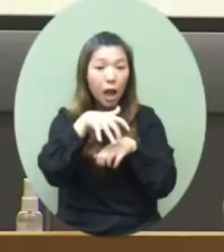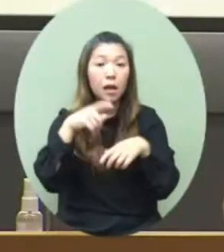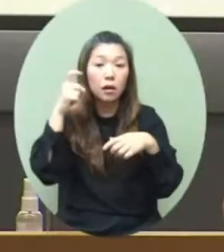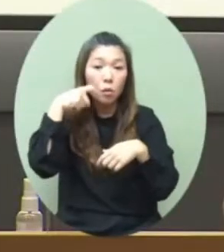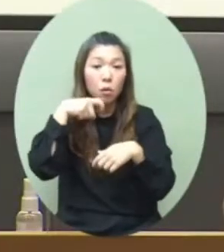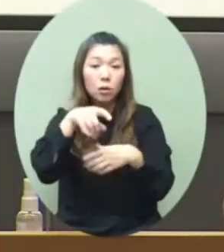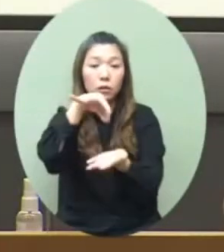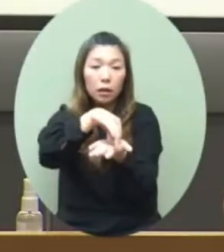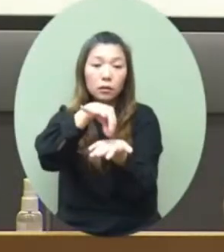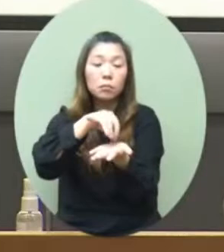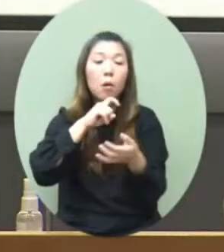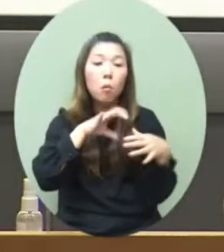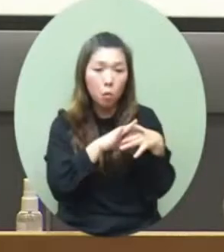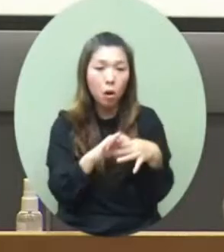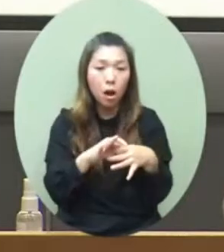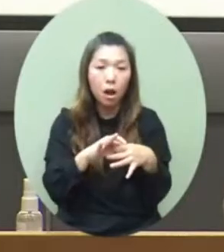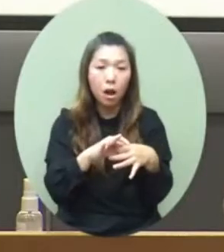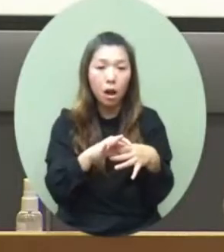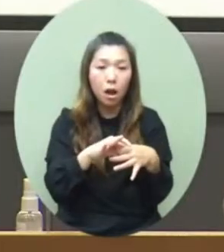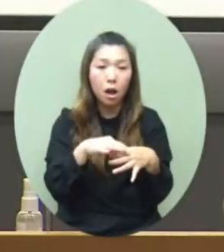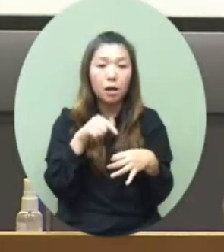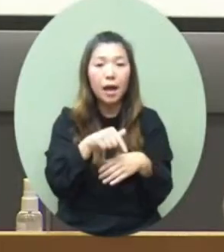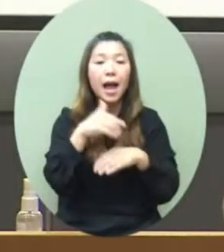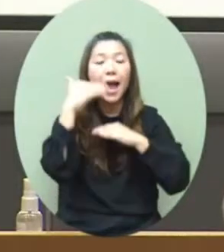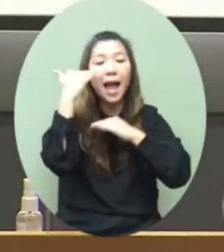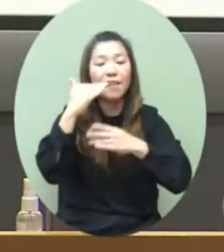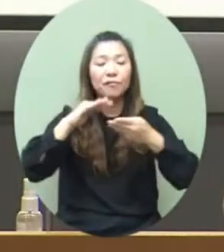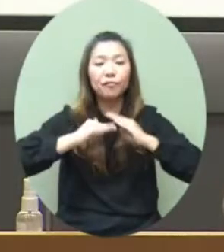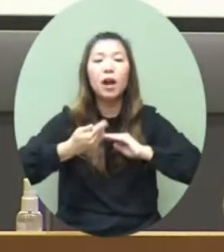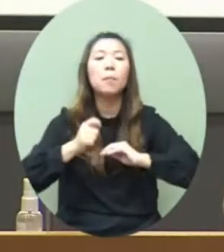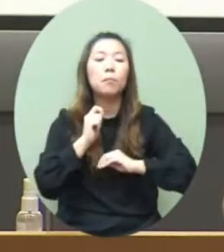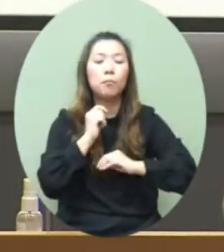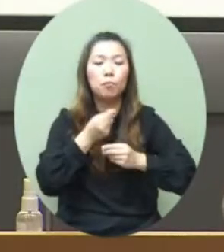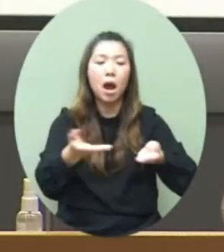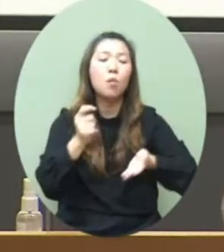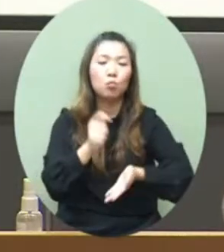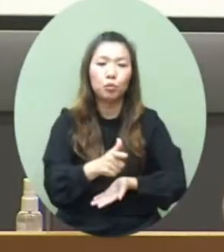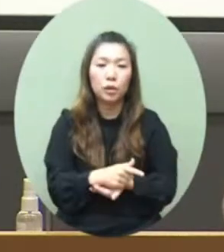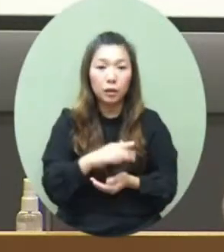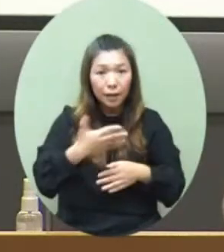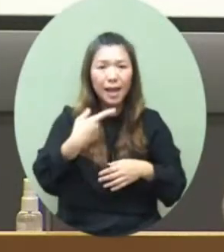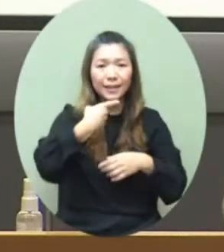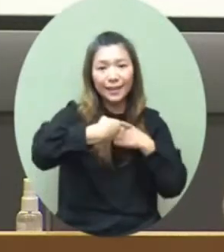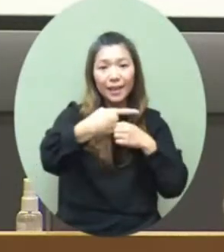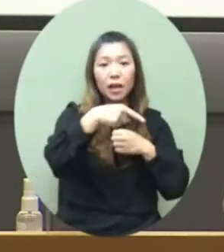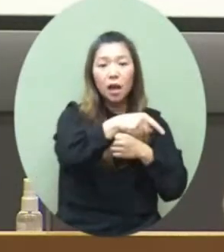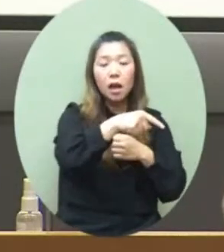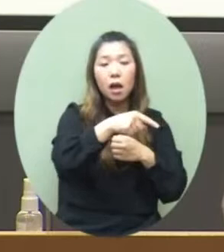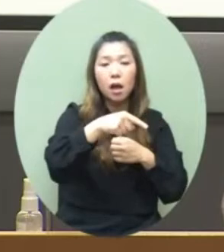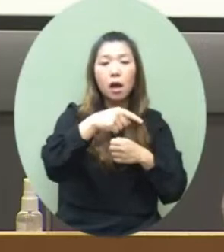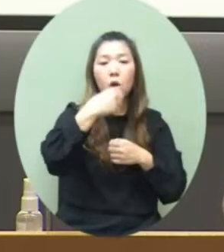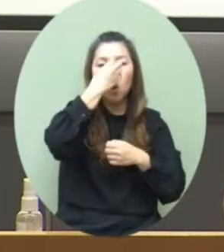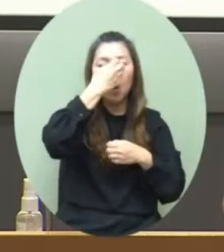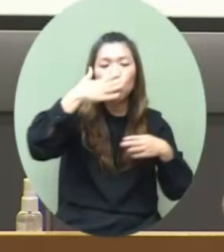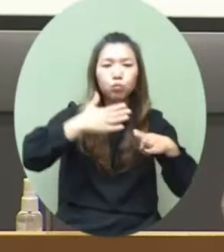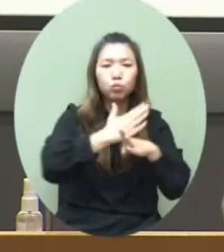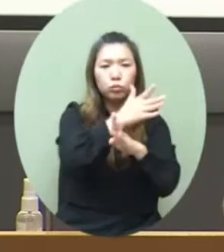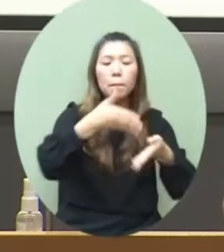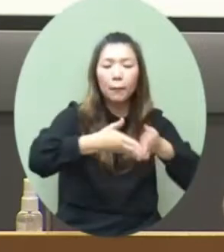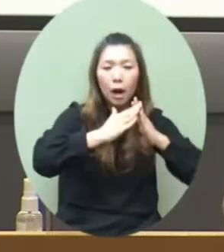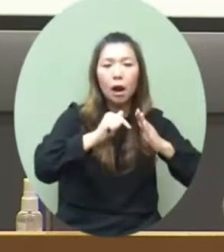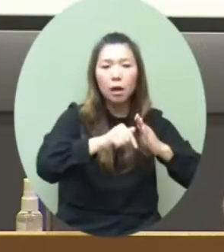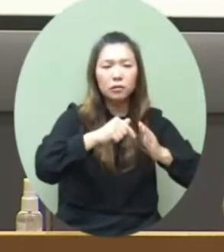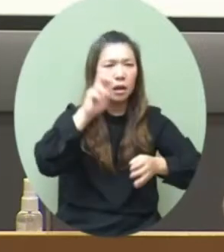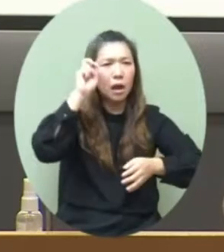encourage participation. The more the merrier. Now, for the Gourmet Marketplaces in Kowloon and the New Territories, because